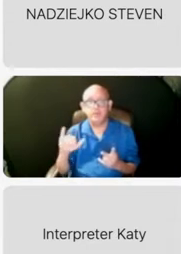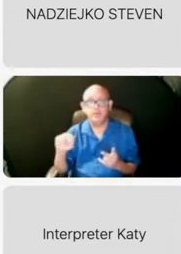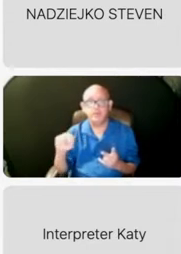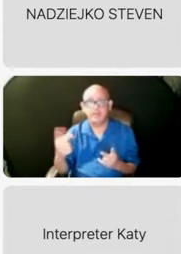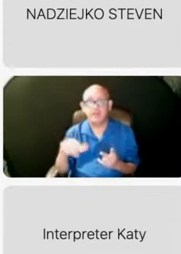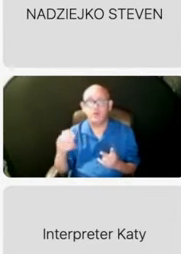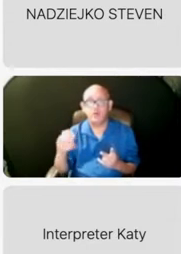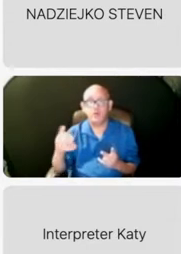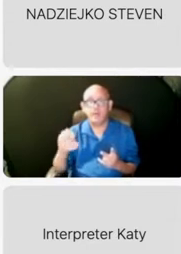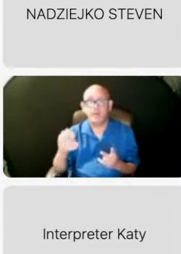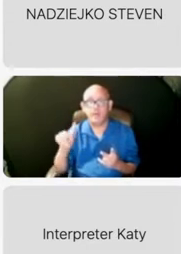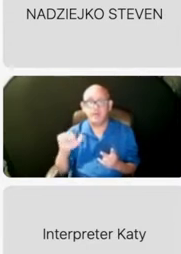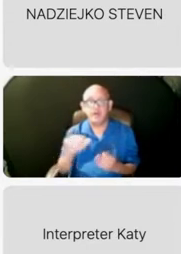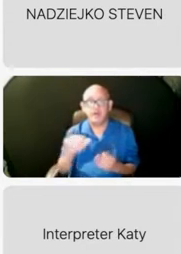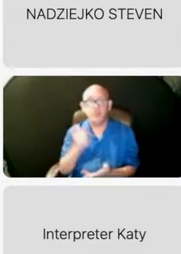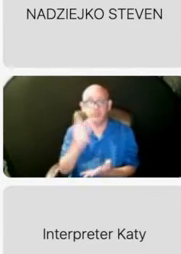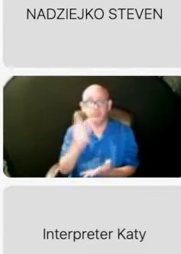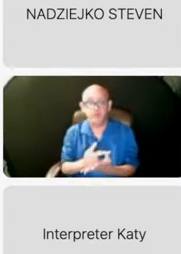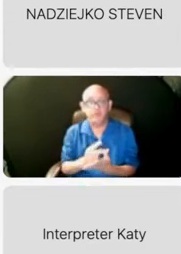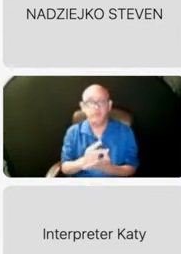item 7.61